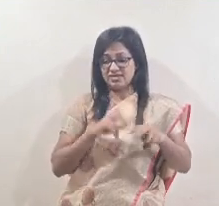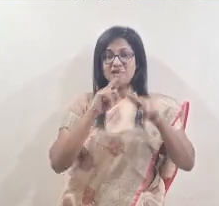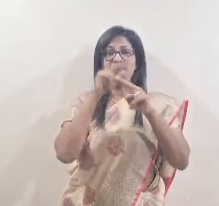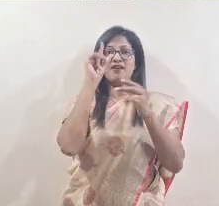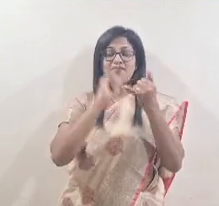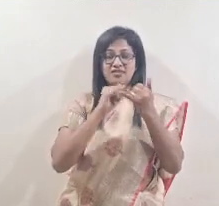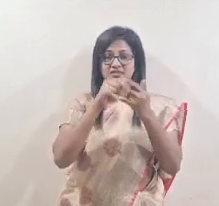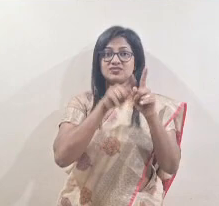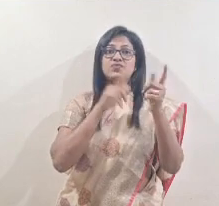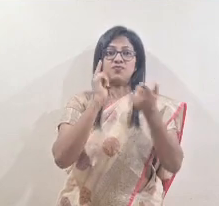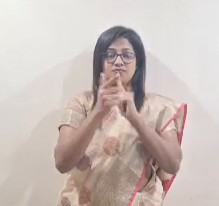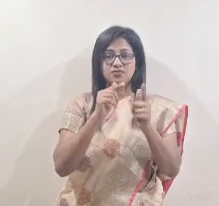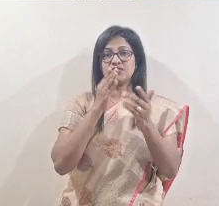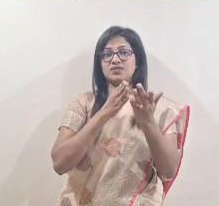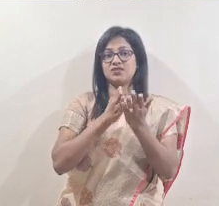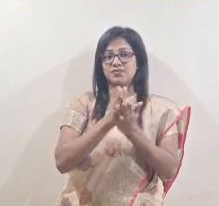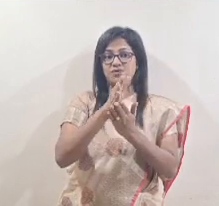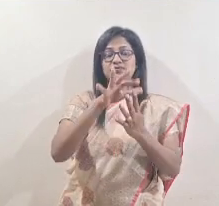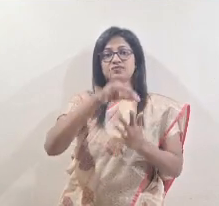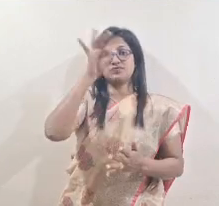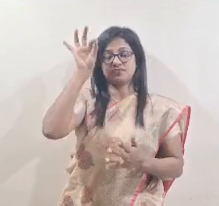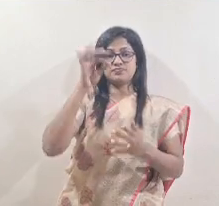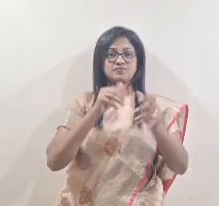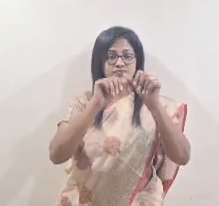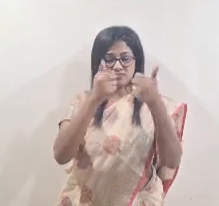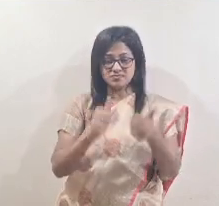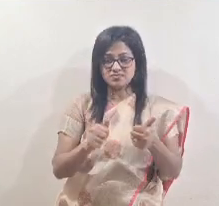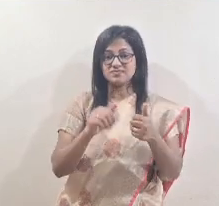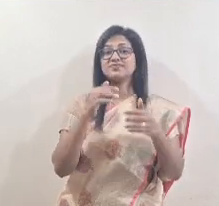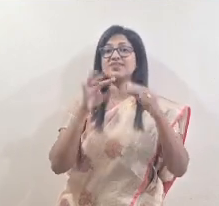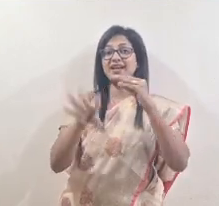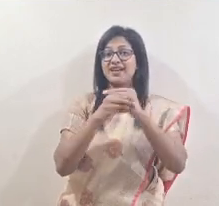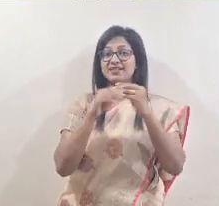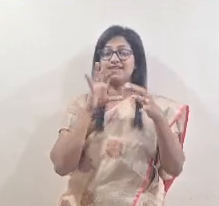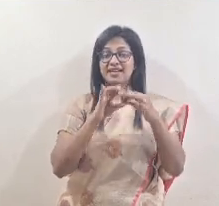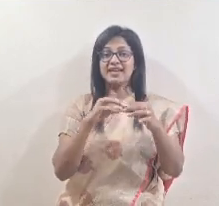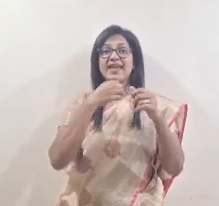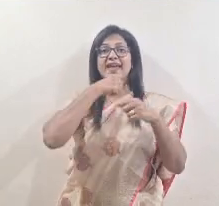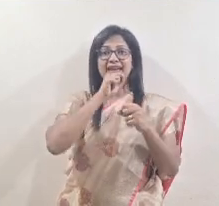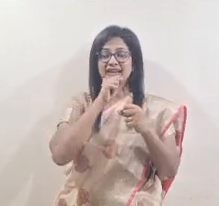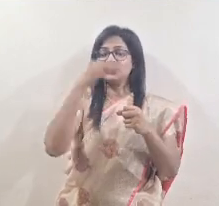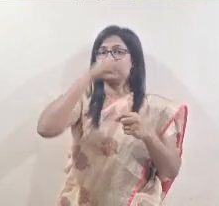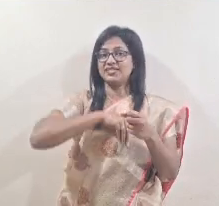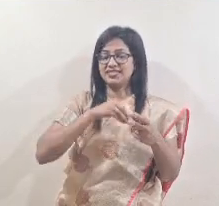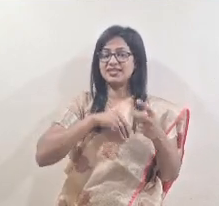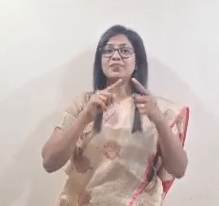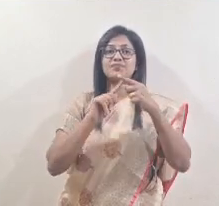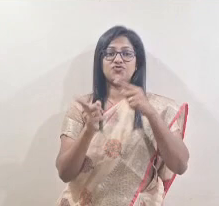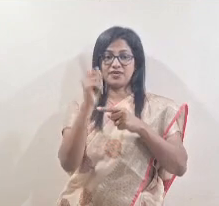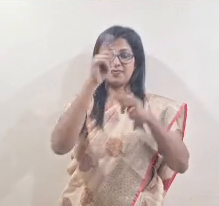mode choice model, and the parameters that I've taken into account are age, income,